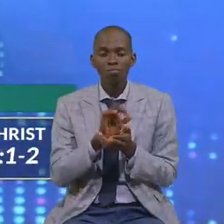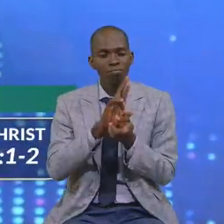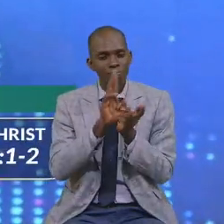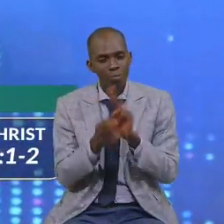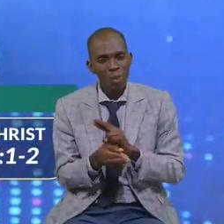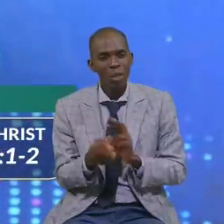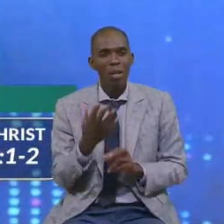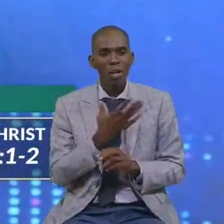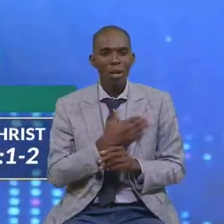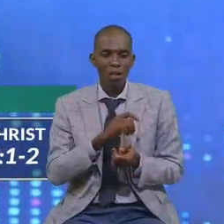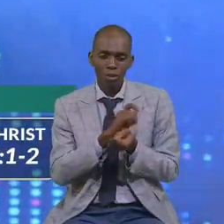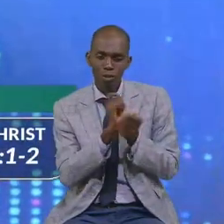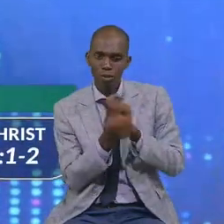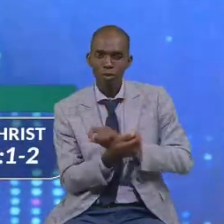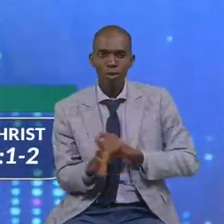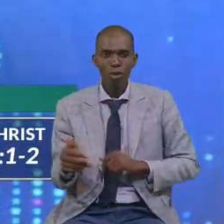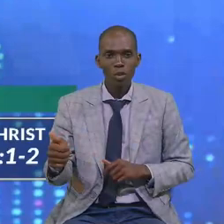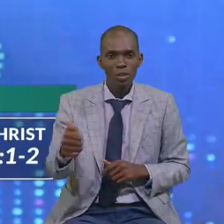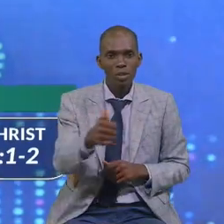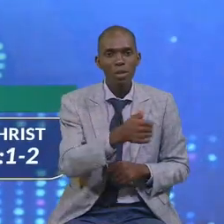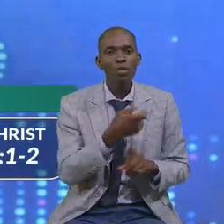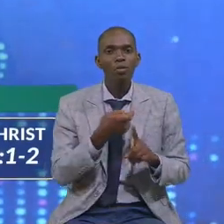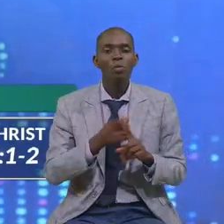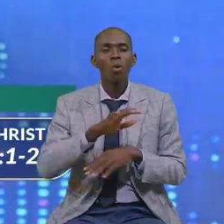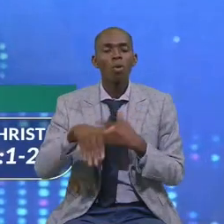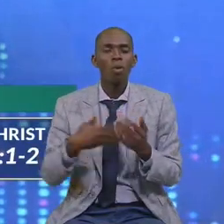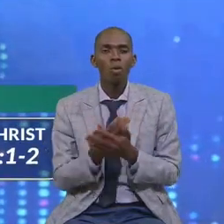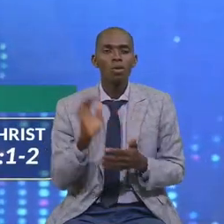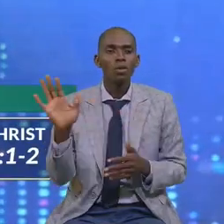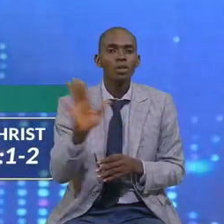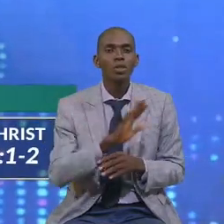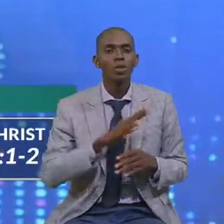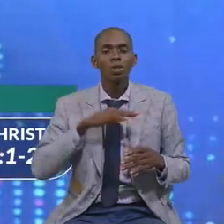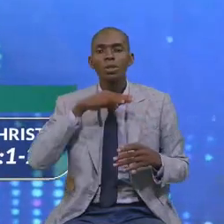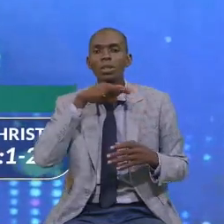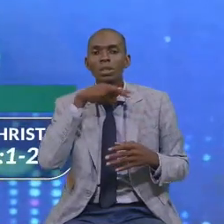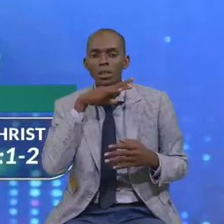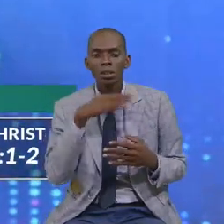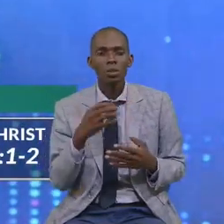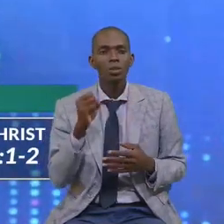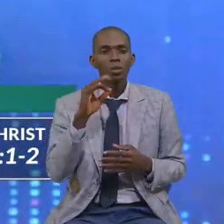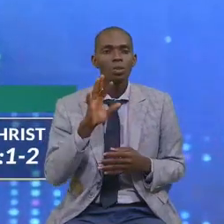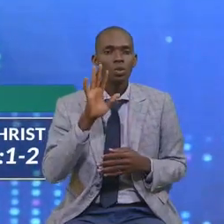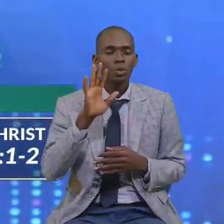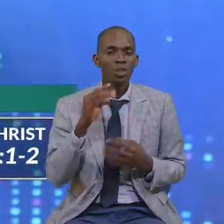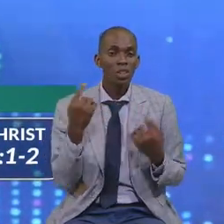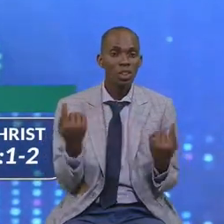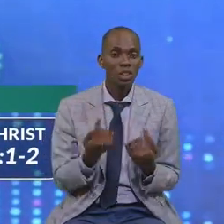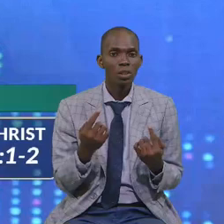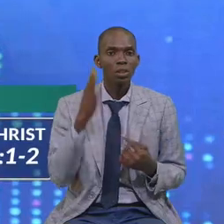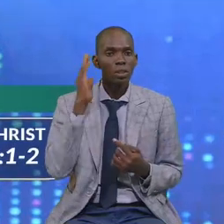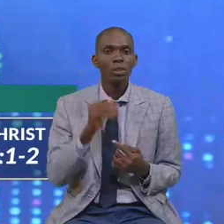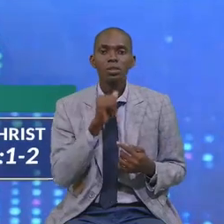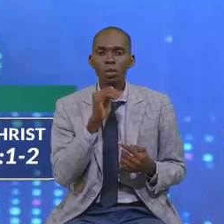turn yourselves from all your transgressions, so iniquity shall not